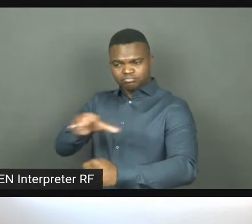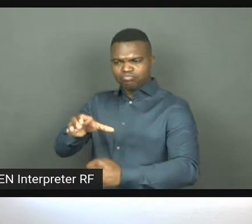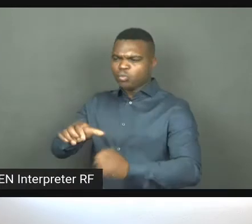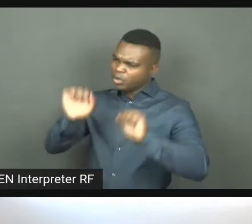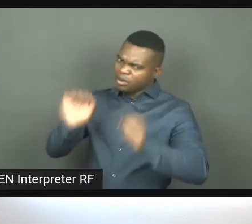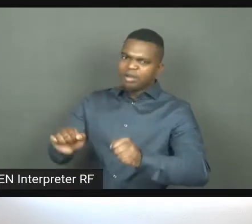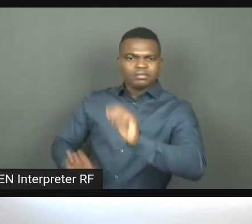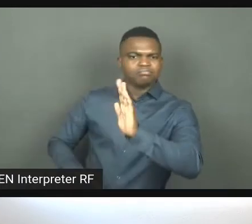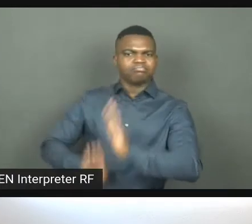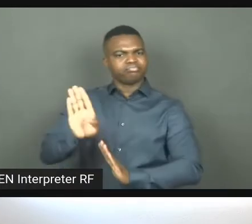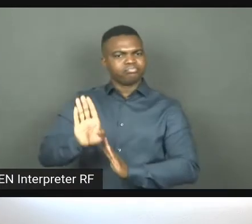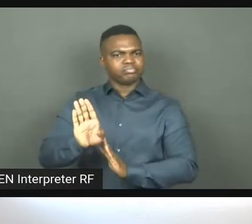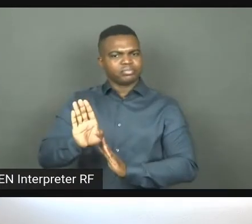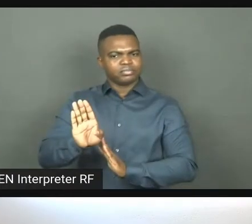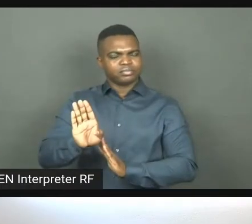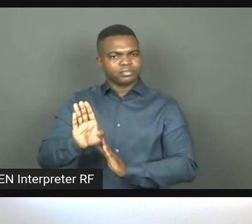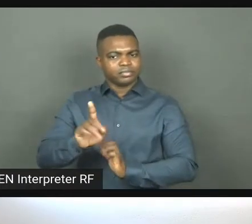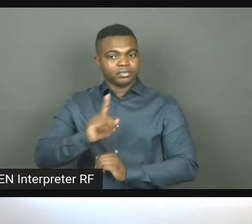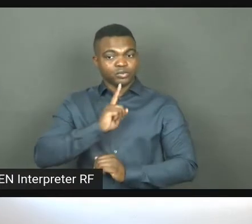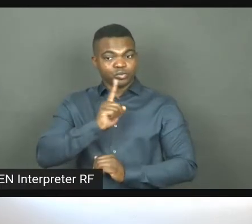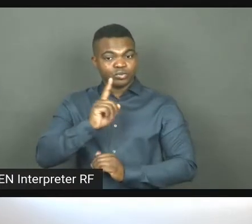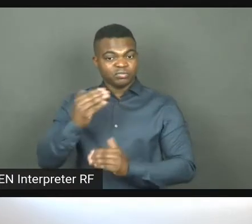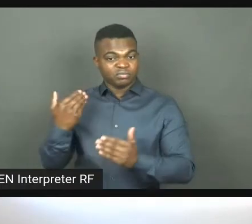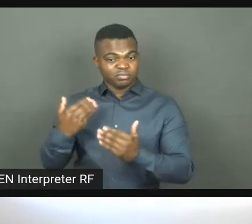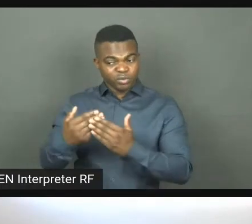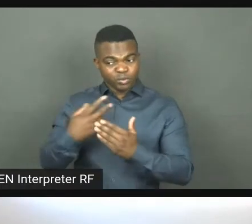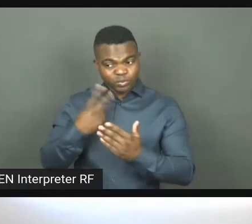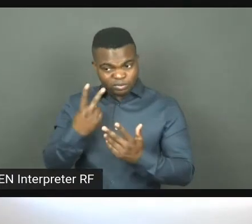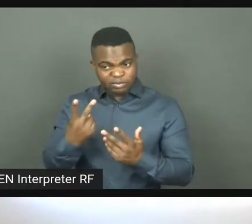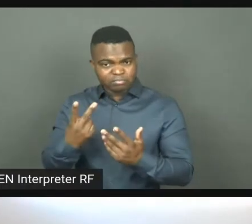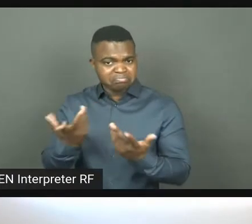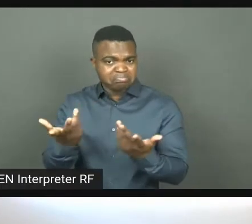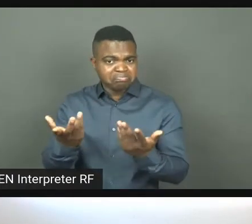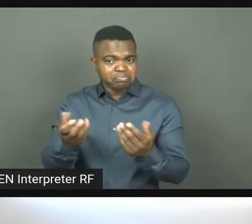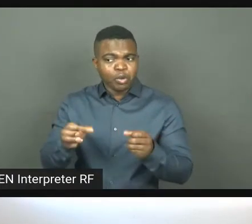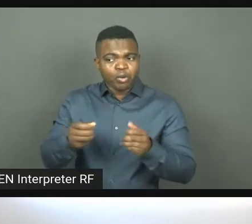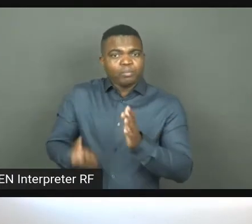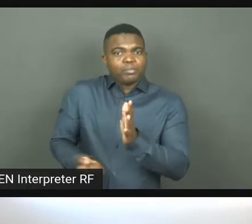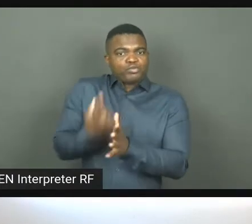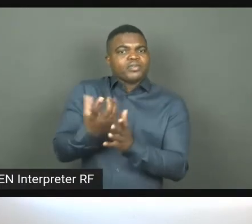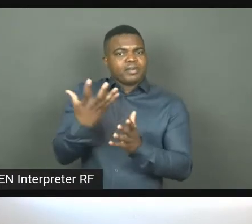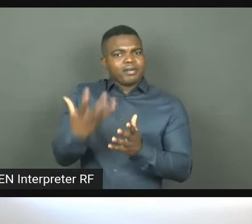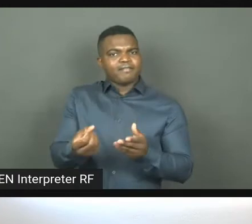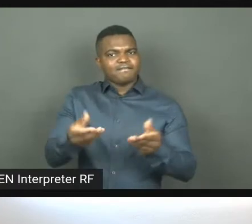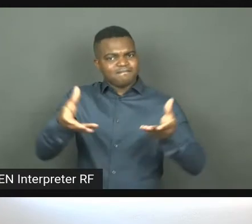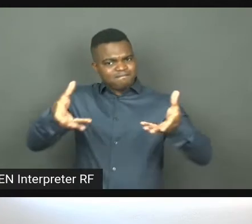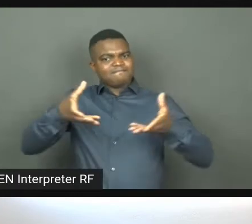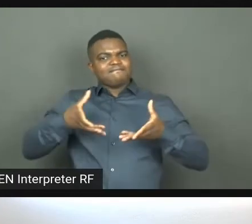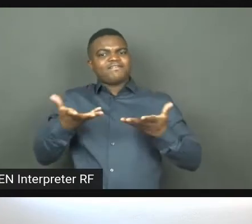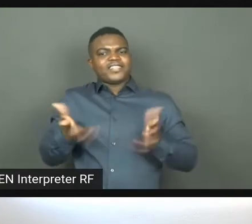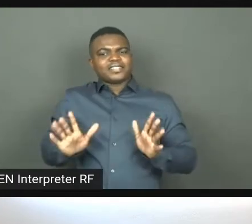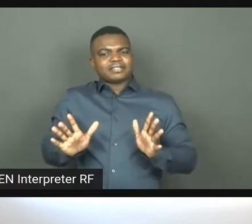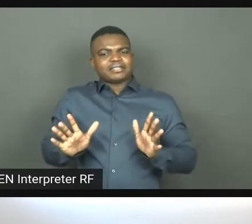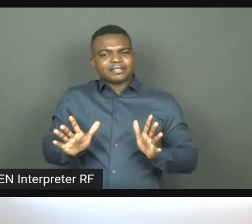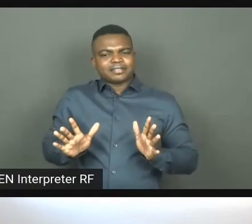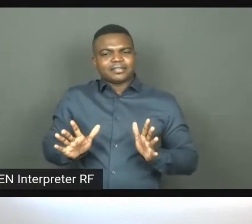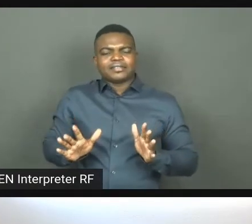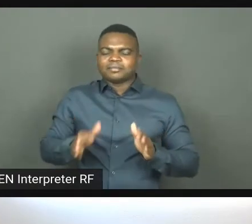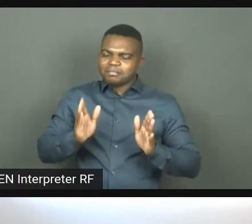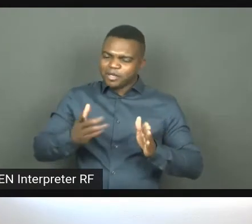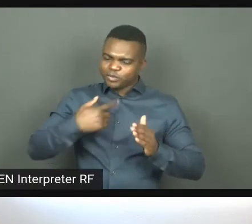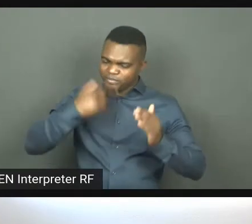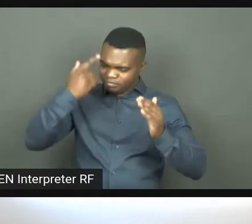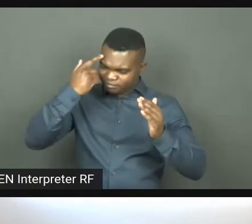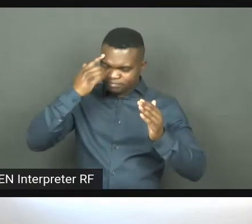as good as any other person to take charge of their issues. And most importantly is that the local and